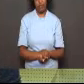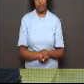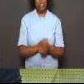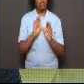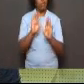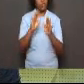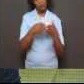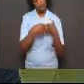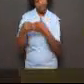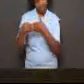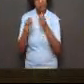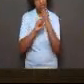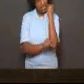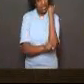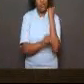this principle.